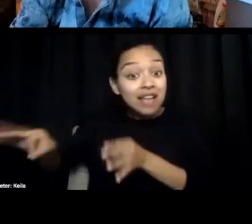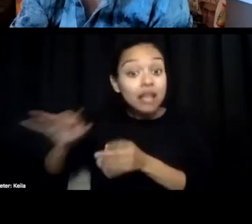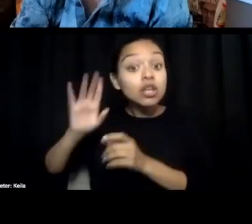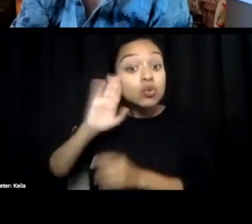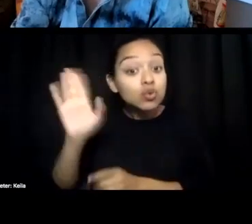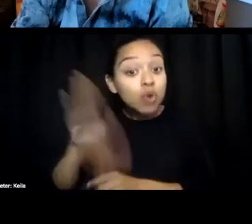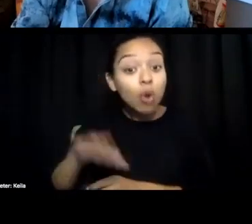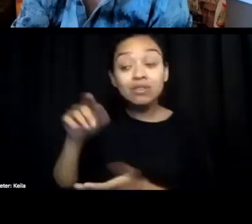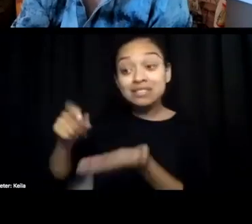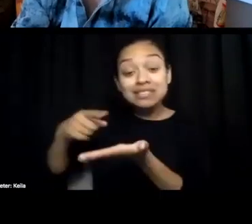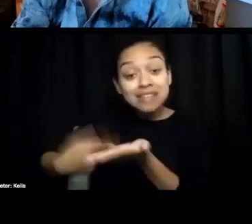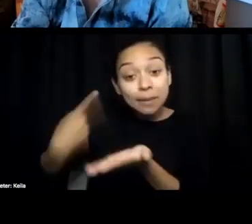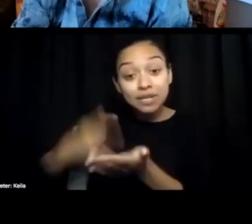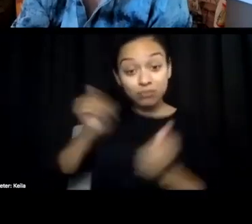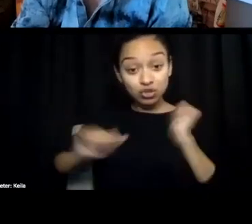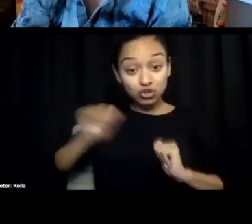Wow.